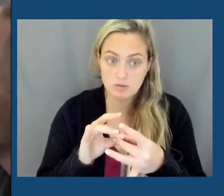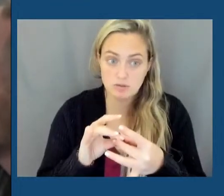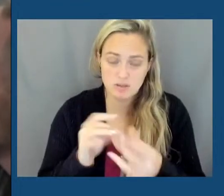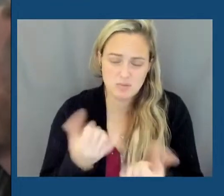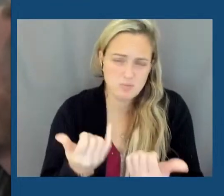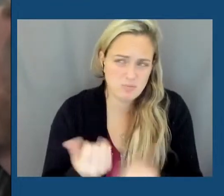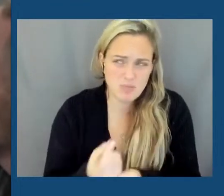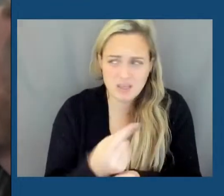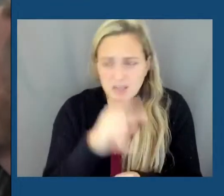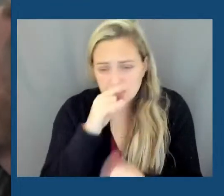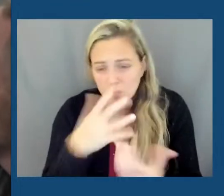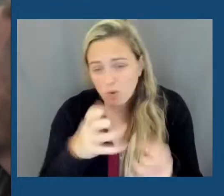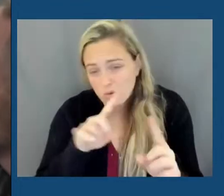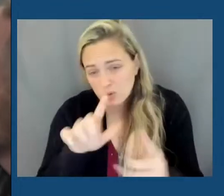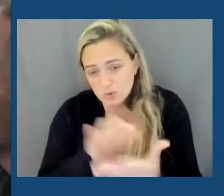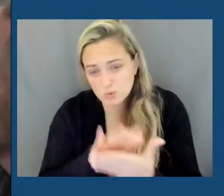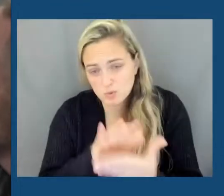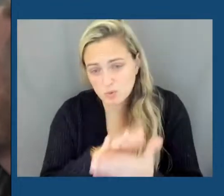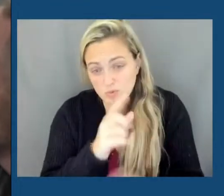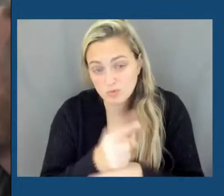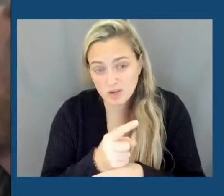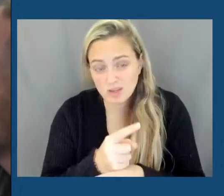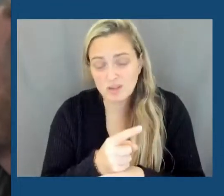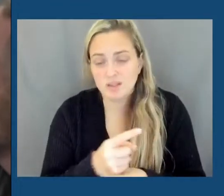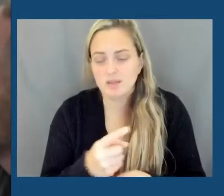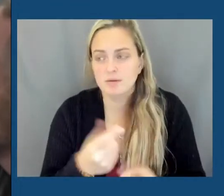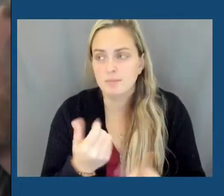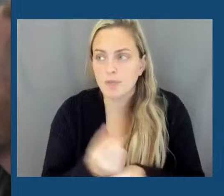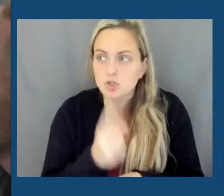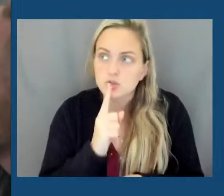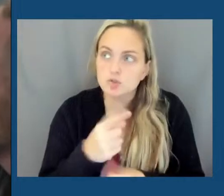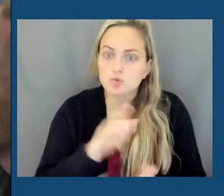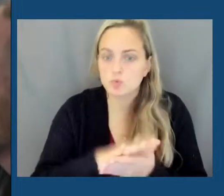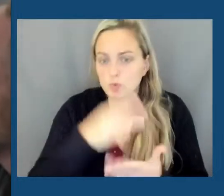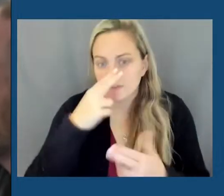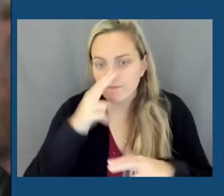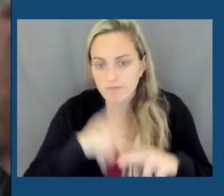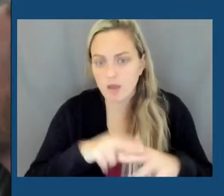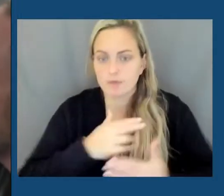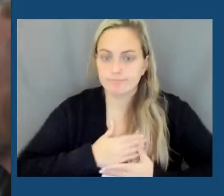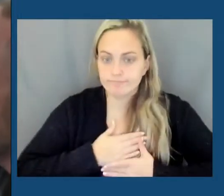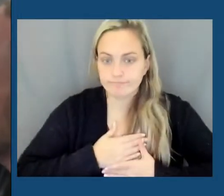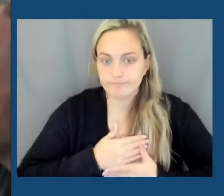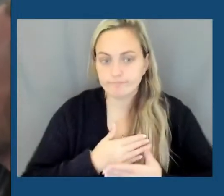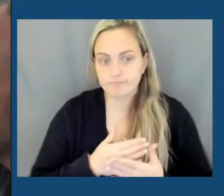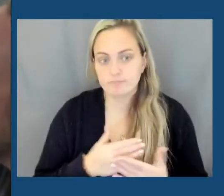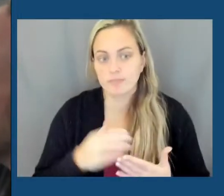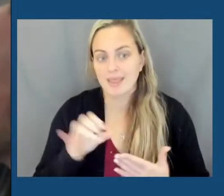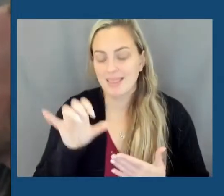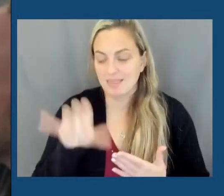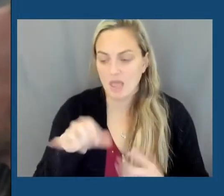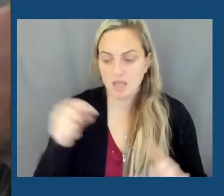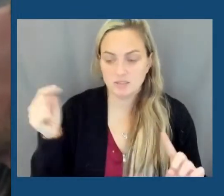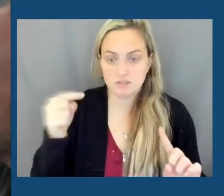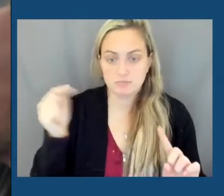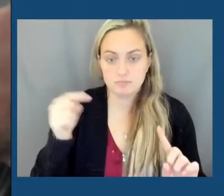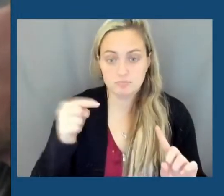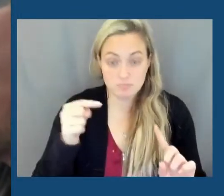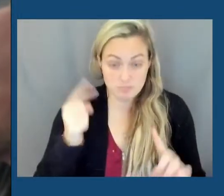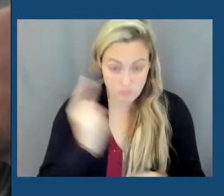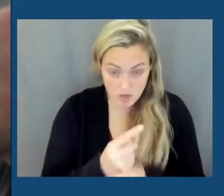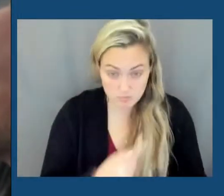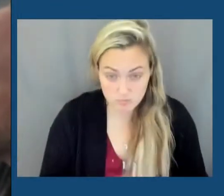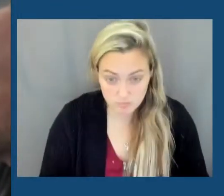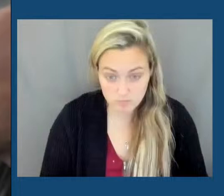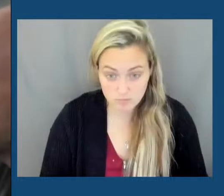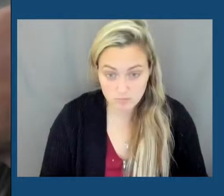go to school, right? That make school fun and joyful. And that's what we're all about, right? We